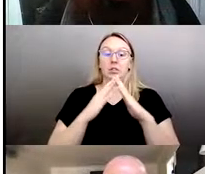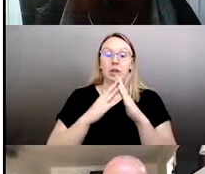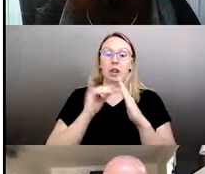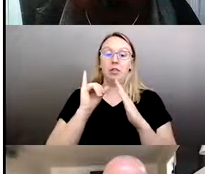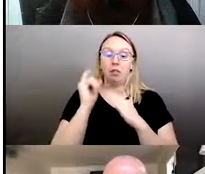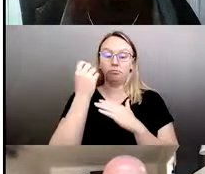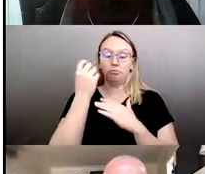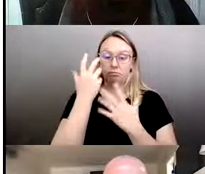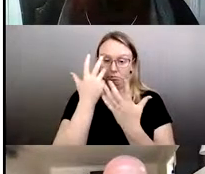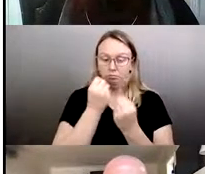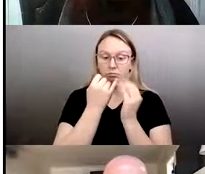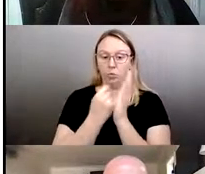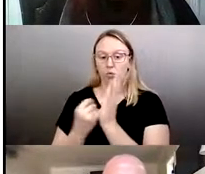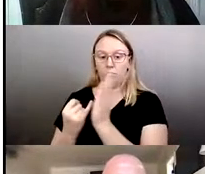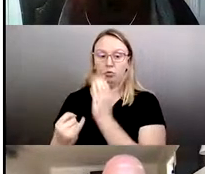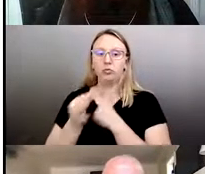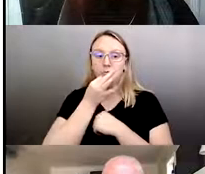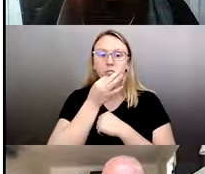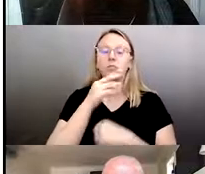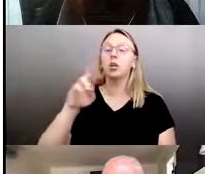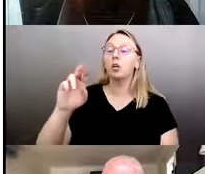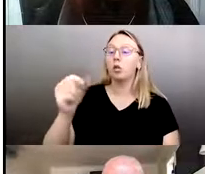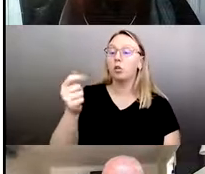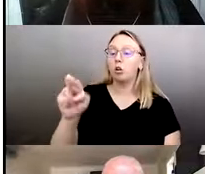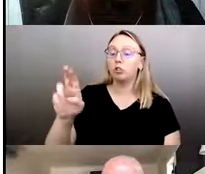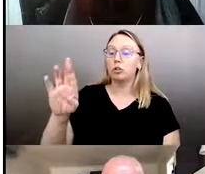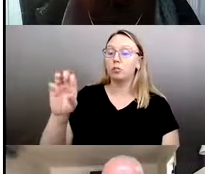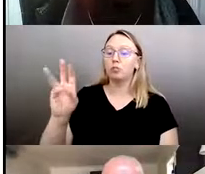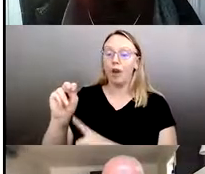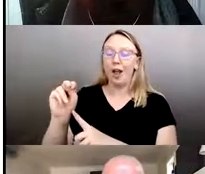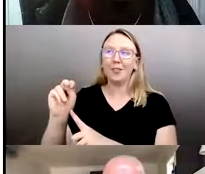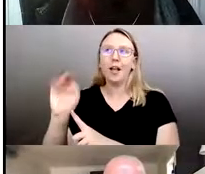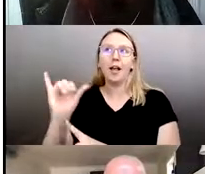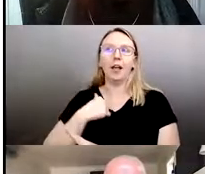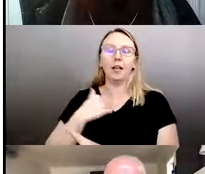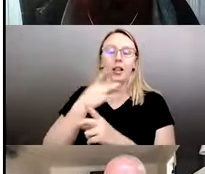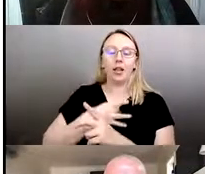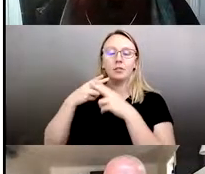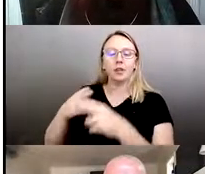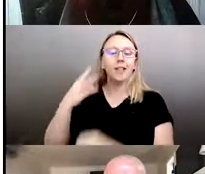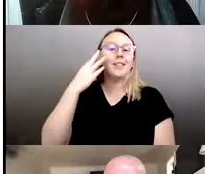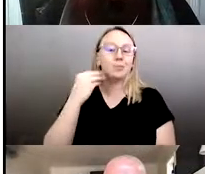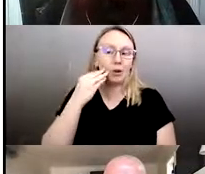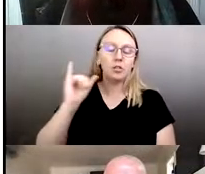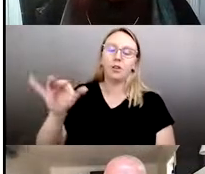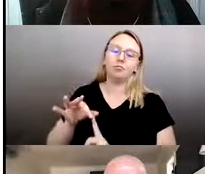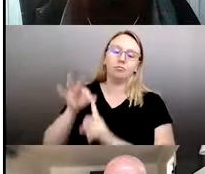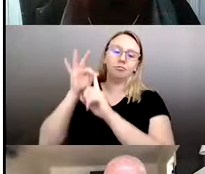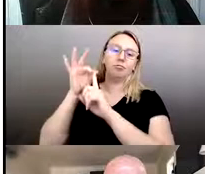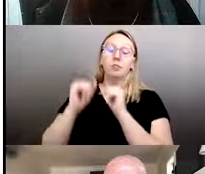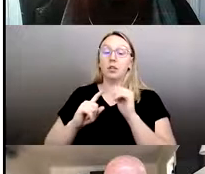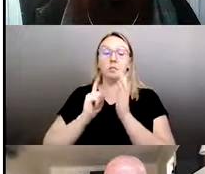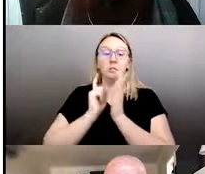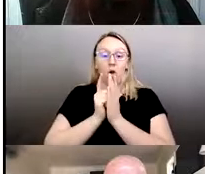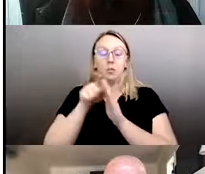city, the Roger Brown experience, as I like to think of it, remains unique. From the moment you enter